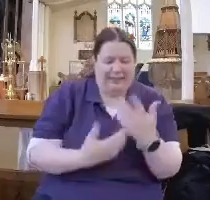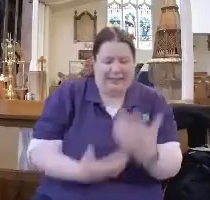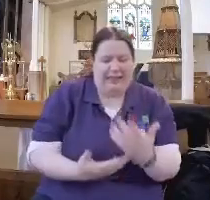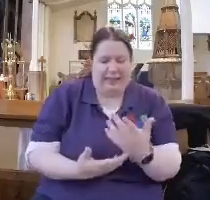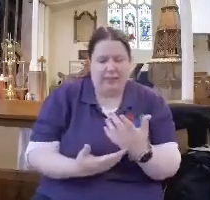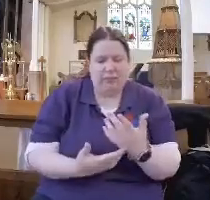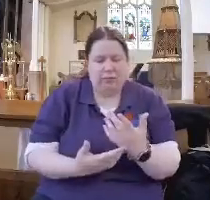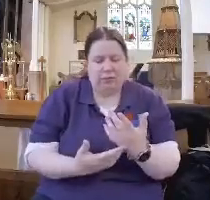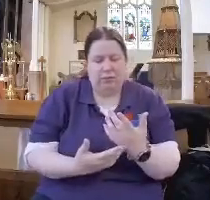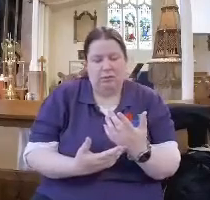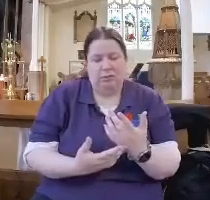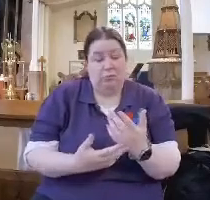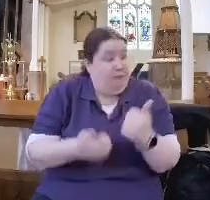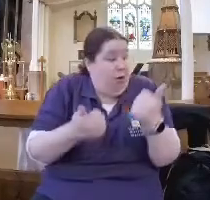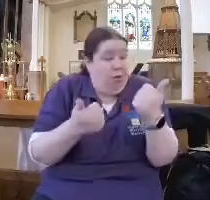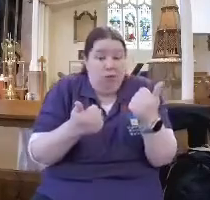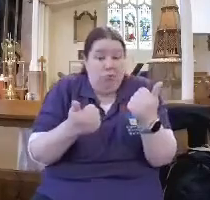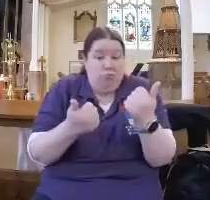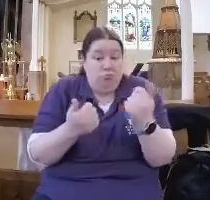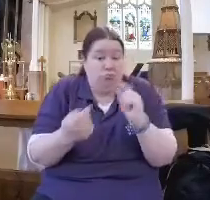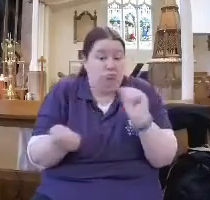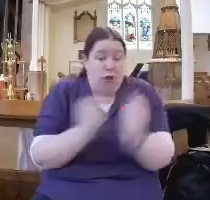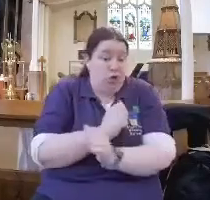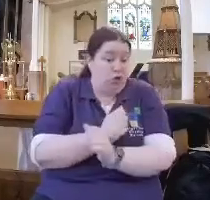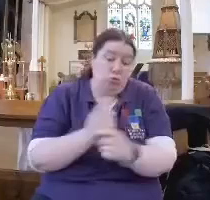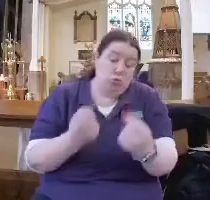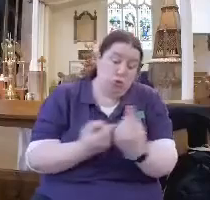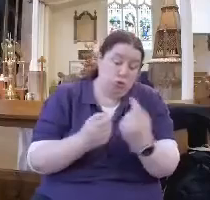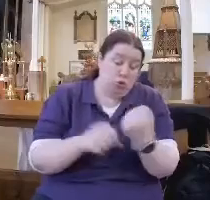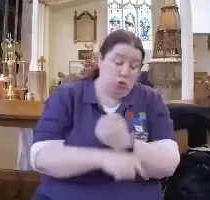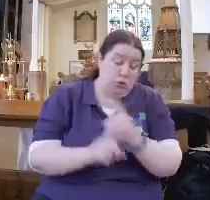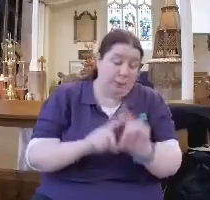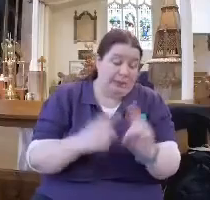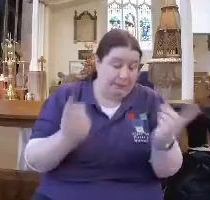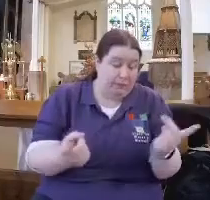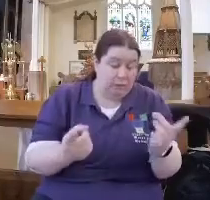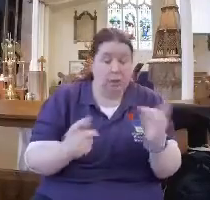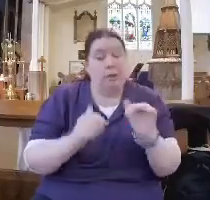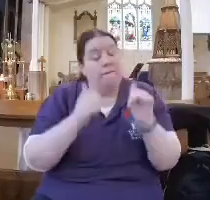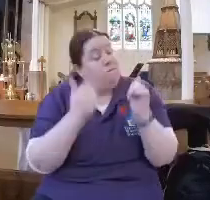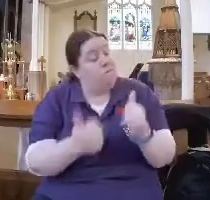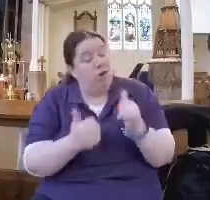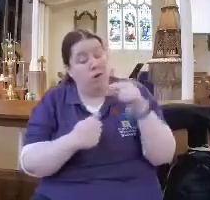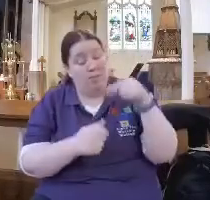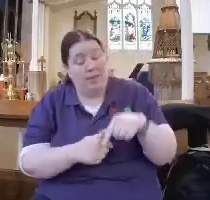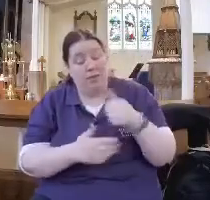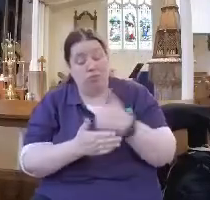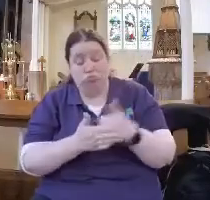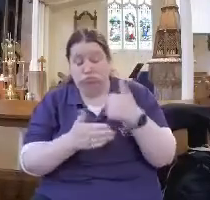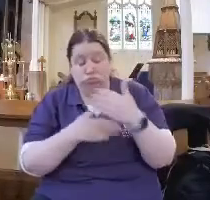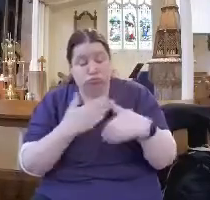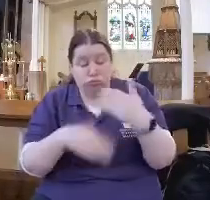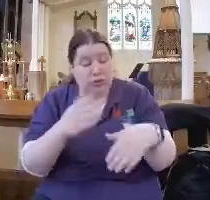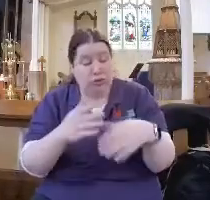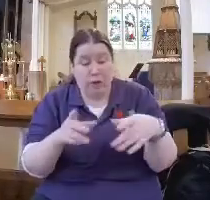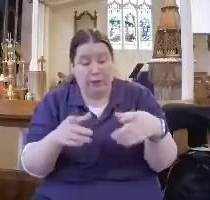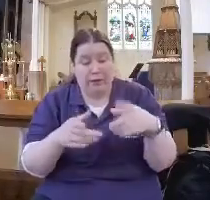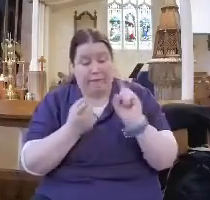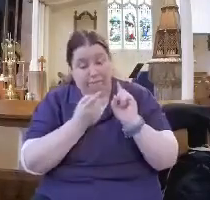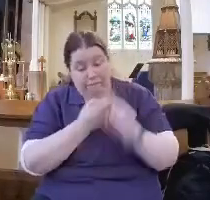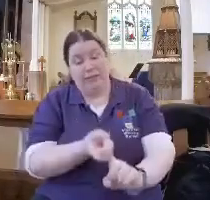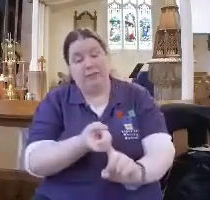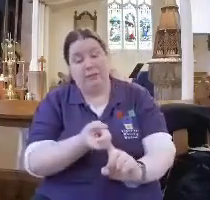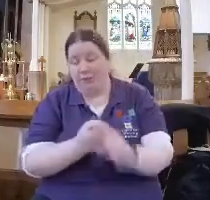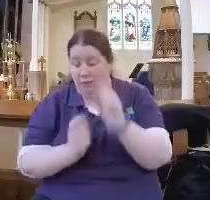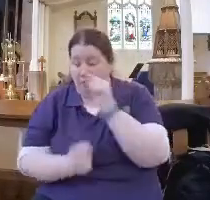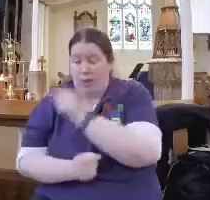approach. There's nothing magical about them. And if circumstance means that you can't do your prayer time when you normally do,